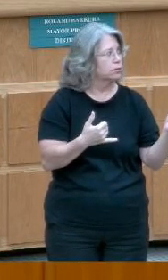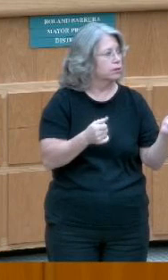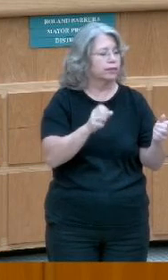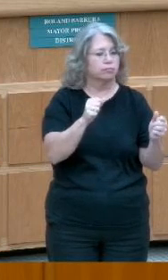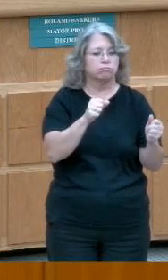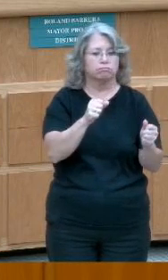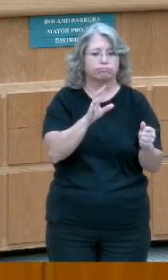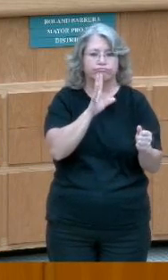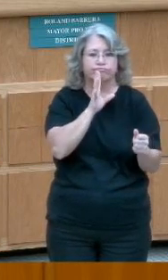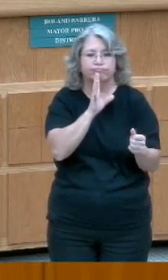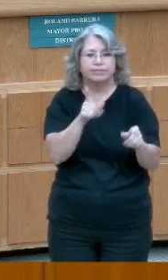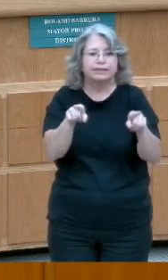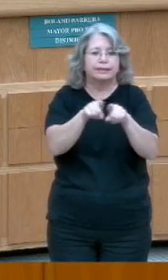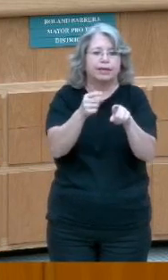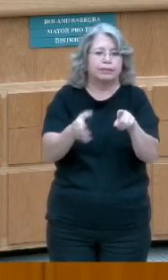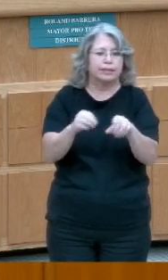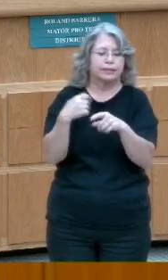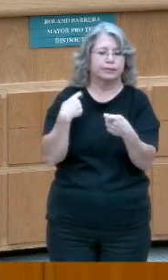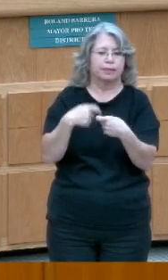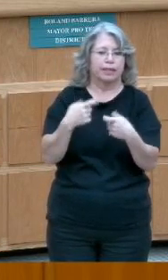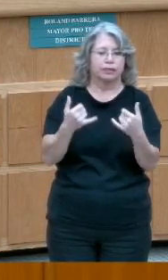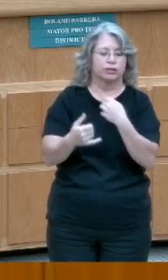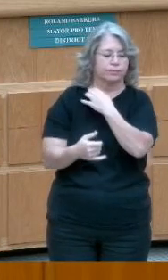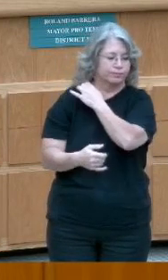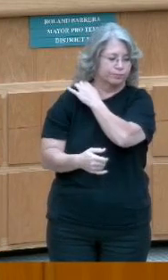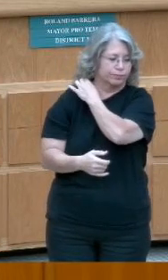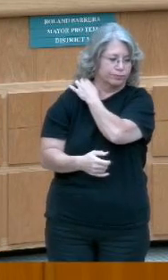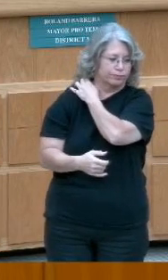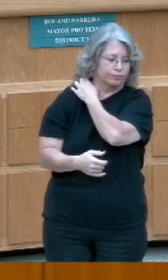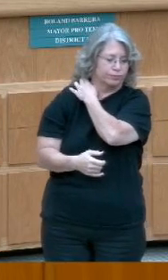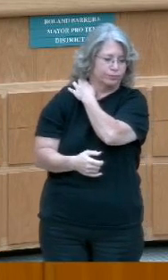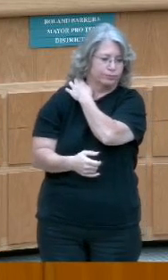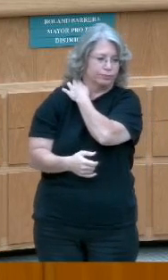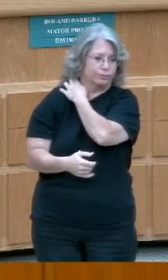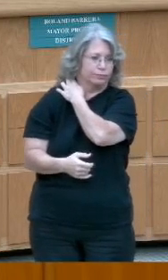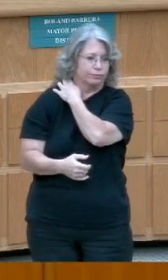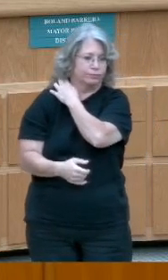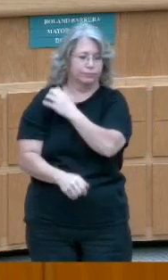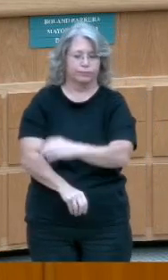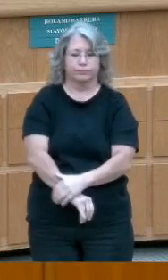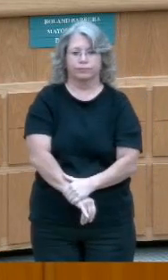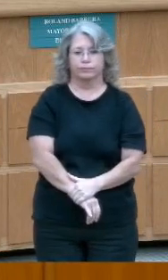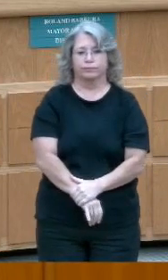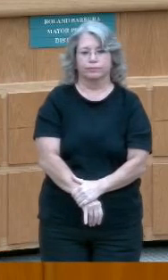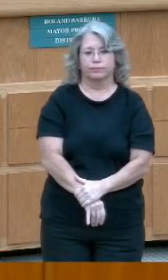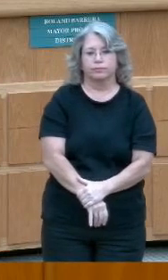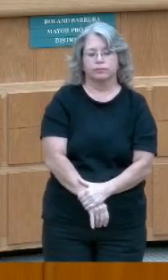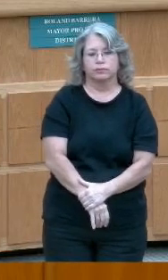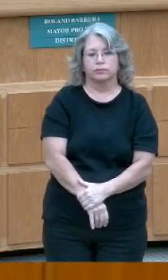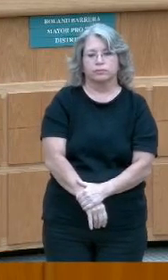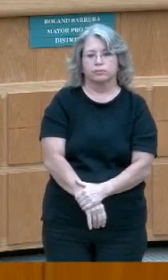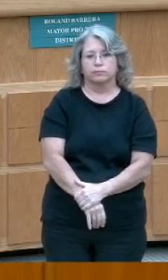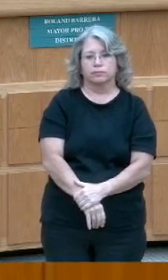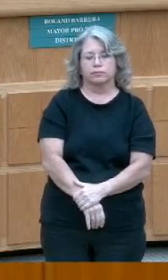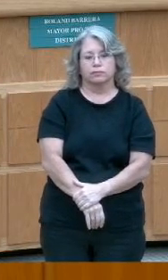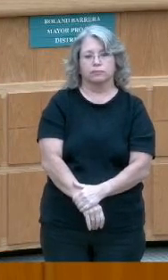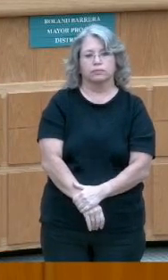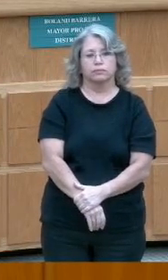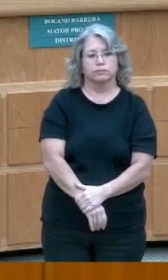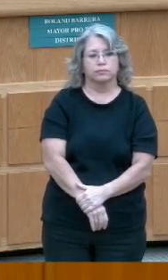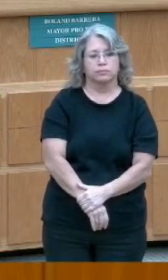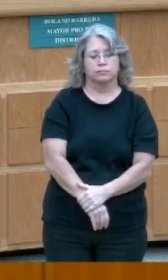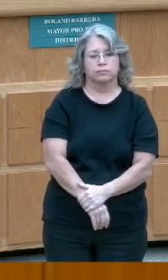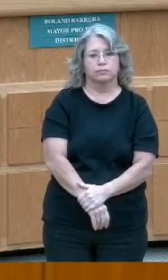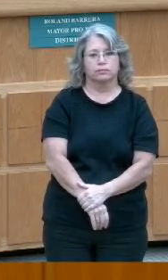La pregunta es, ¿cómo vamos a introducir las pruebas en las comunidades donde los ancianitos no se pueden venir